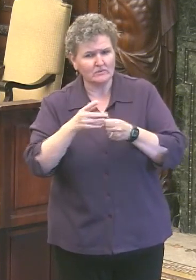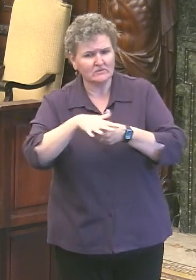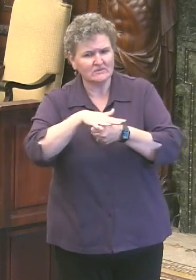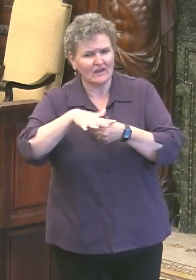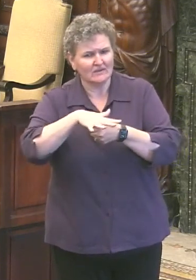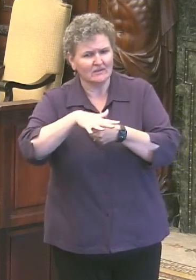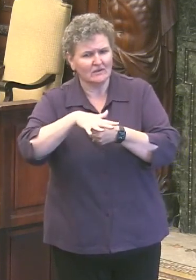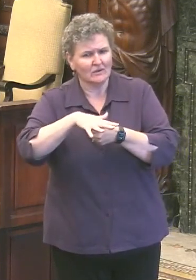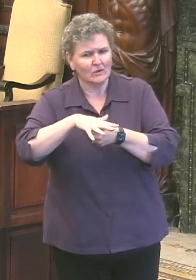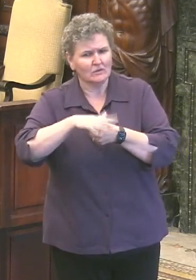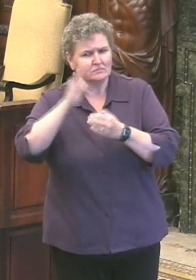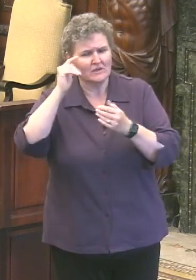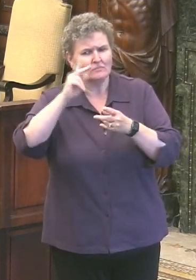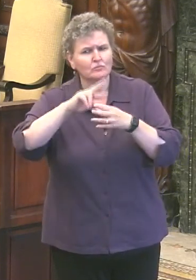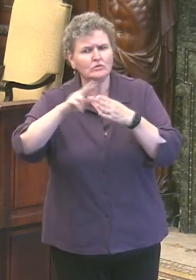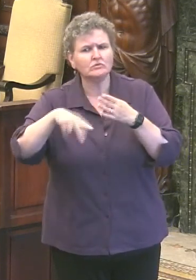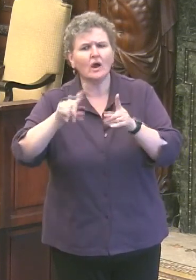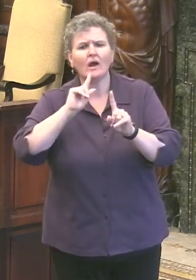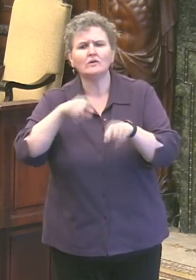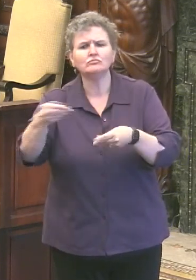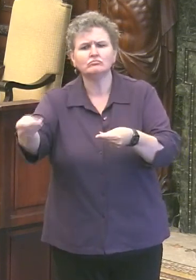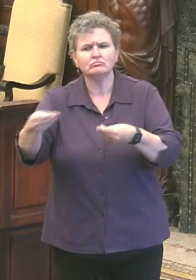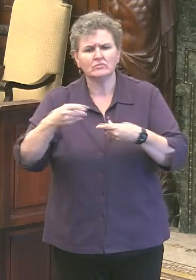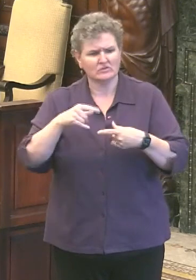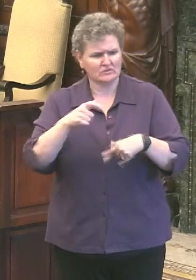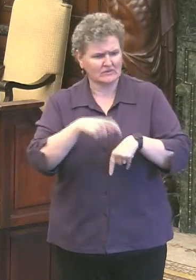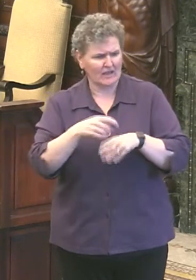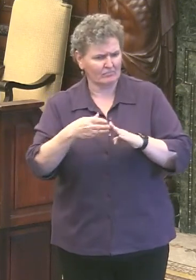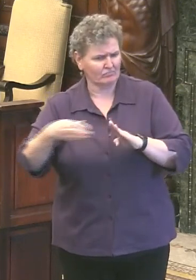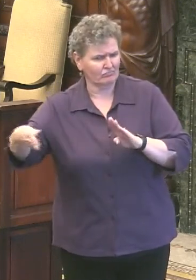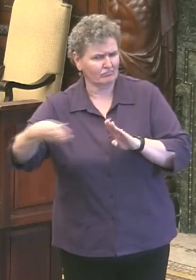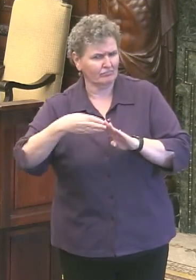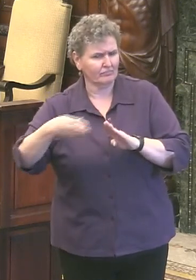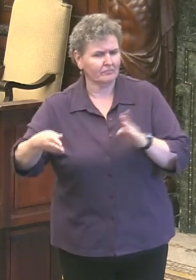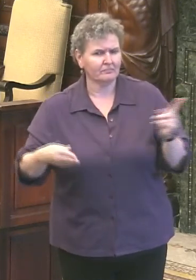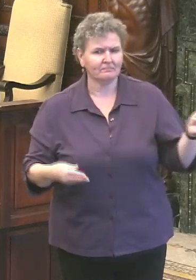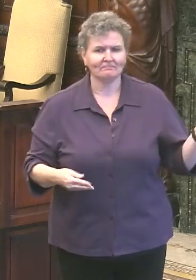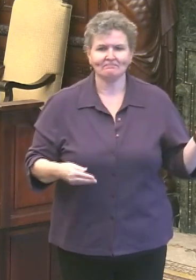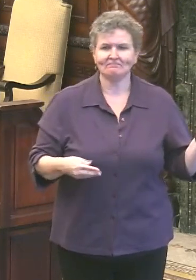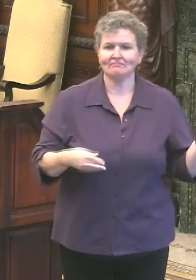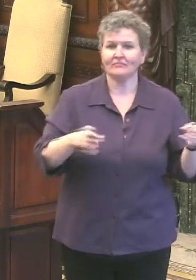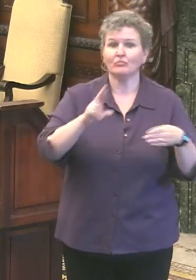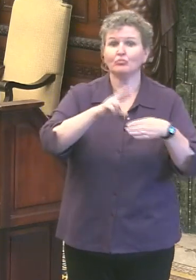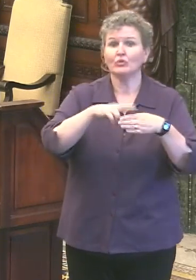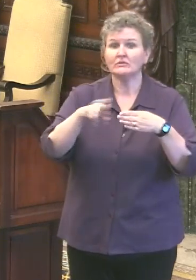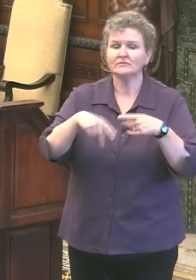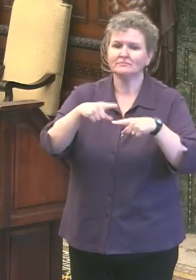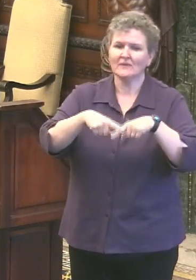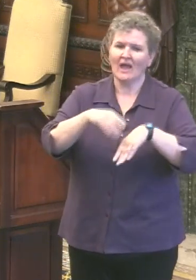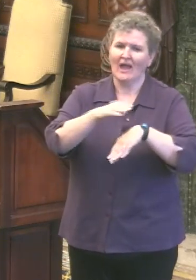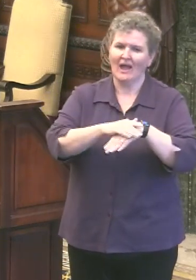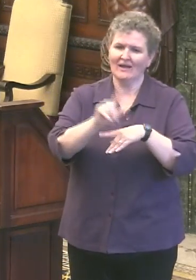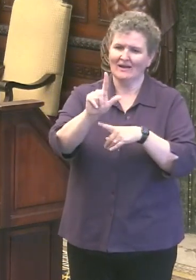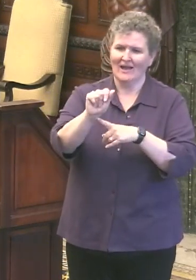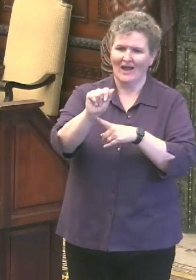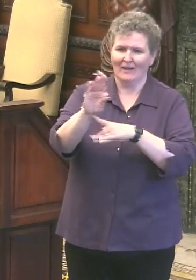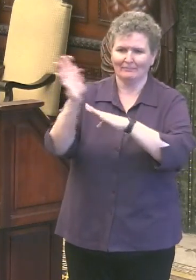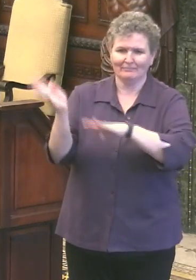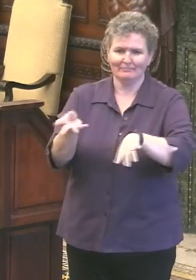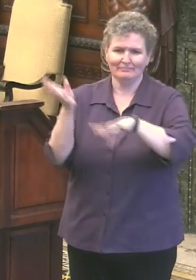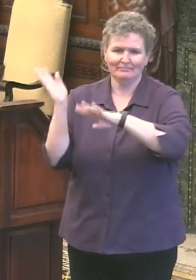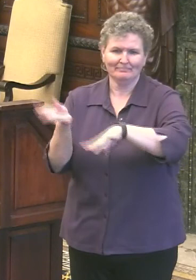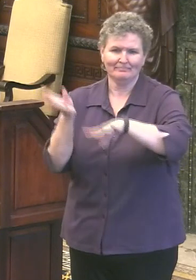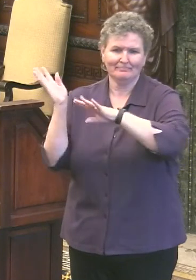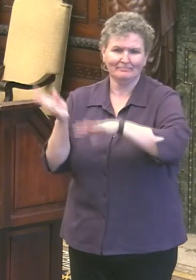Well, you know, the greatest delay in turnaround really depends on what laboratory it's sent to. So that those that are sent to our laboratory